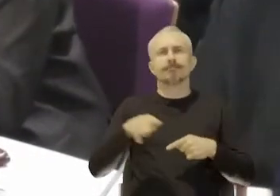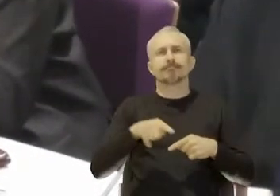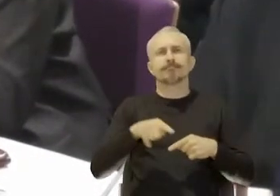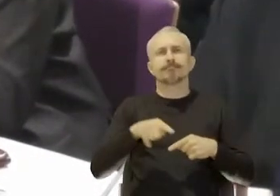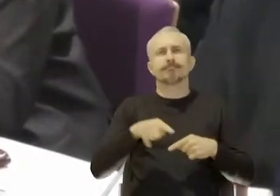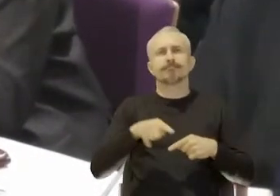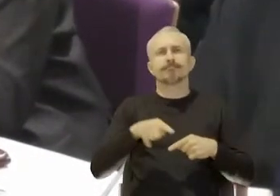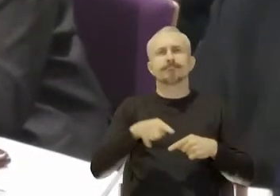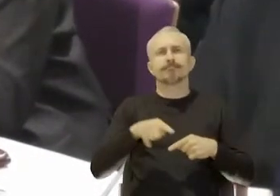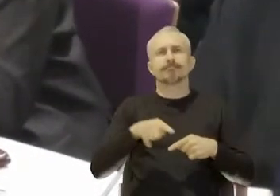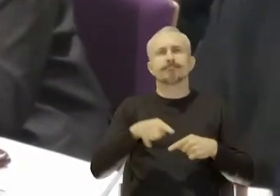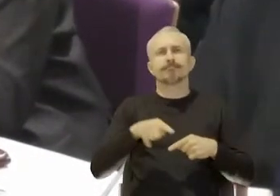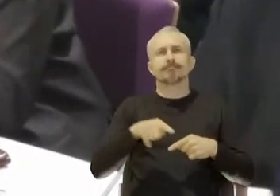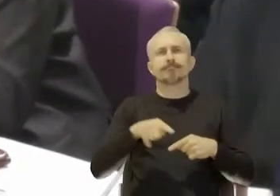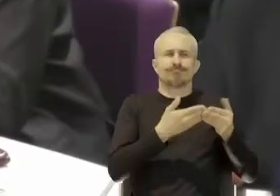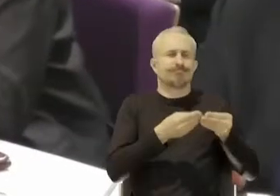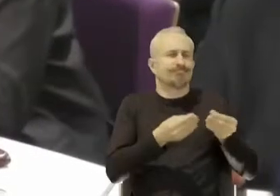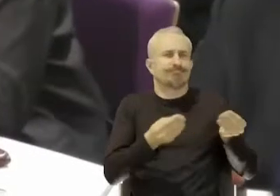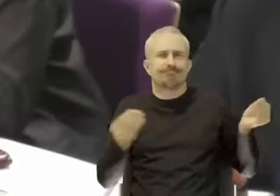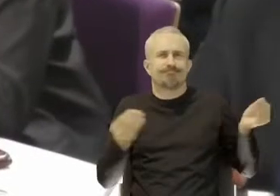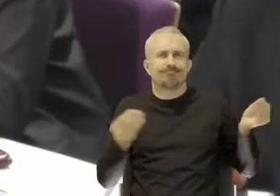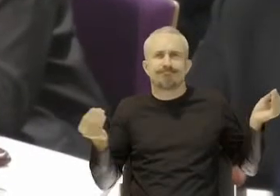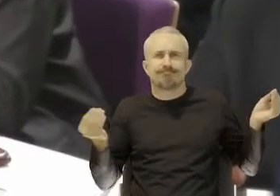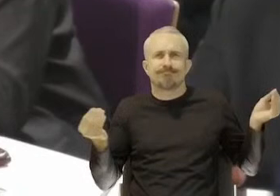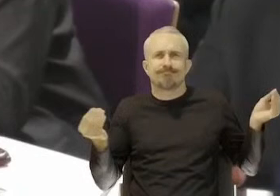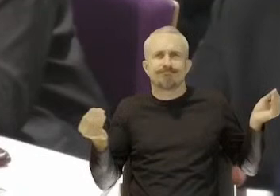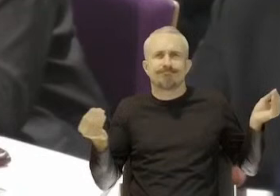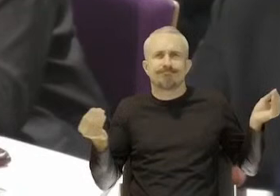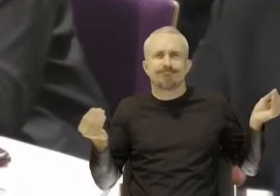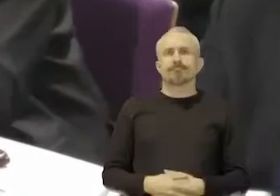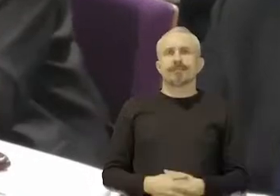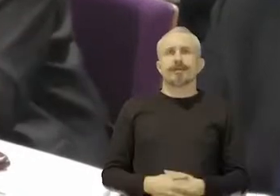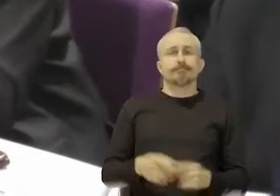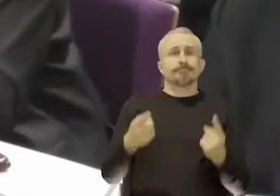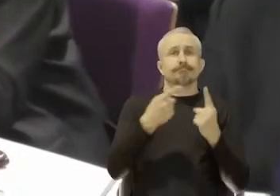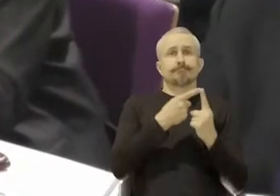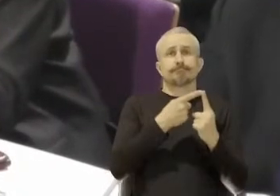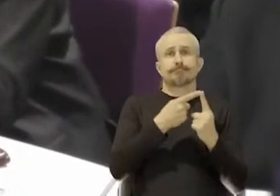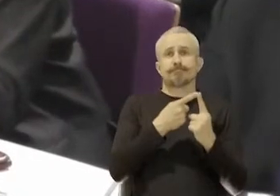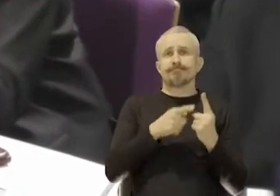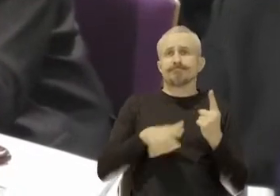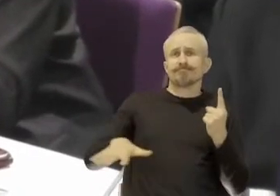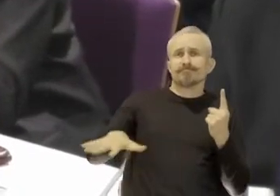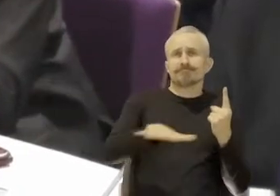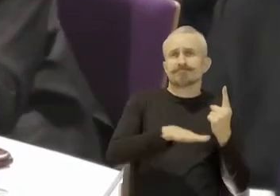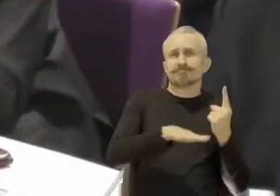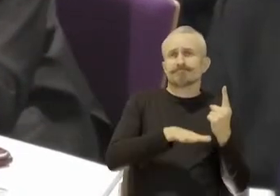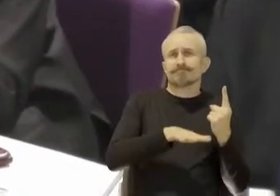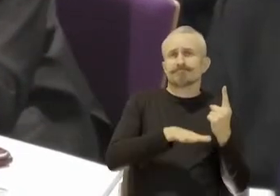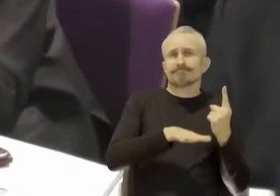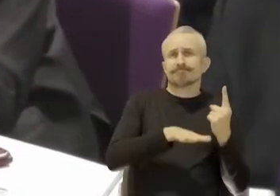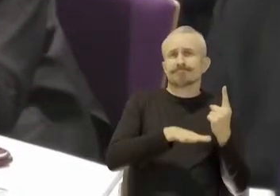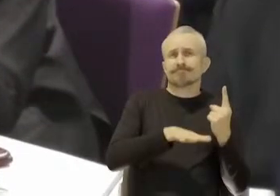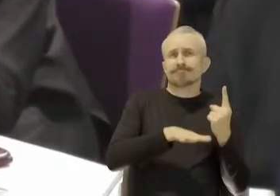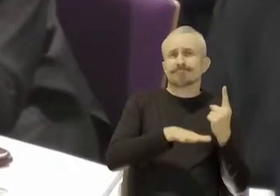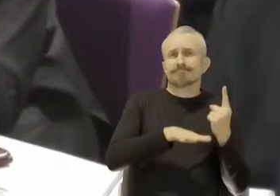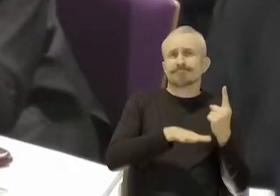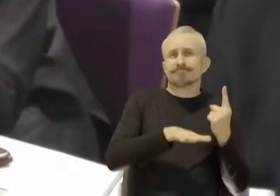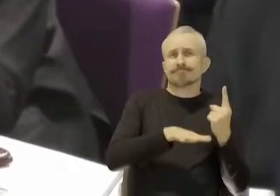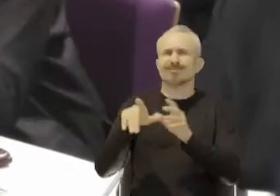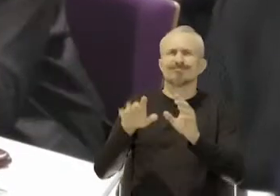settlement, environmental degradation, weak urban resilience to climate change, disaster risks and shocks.